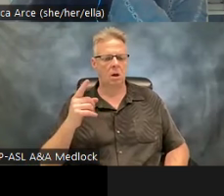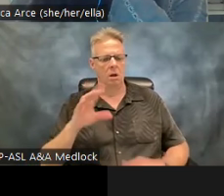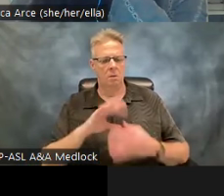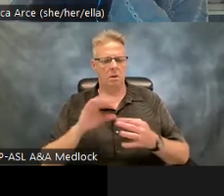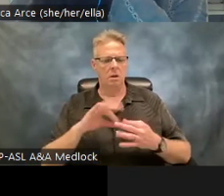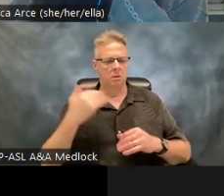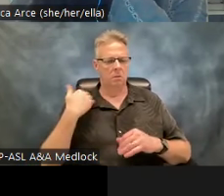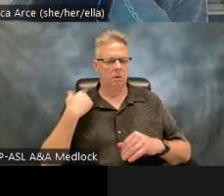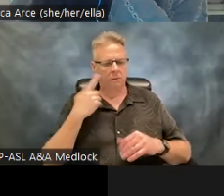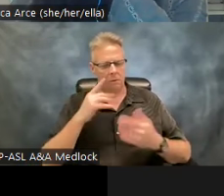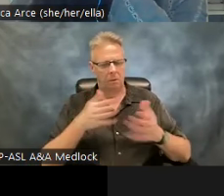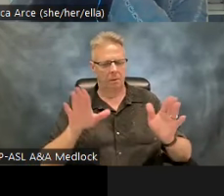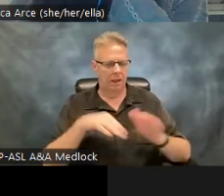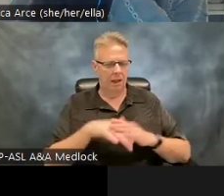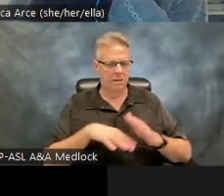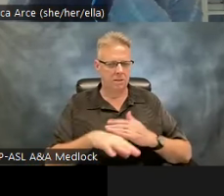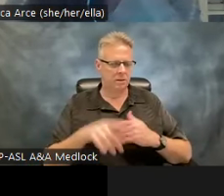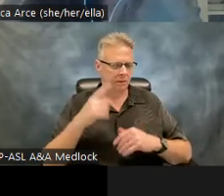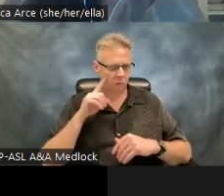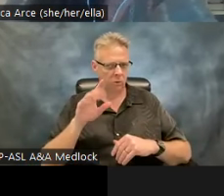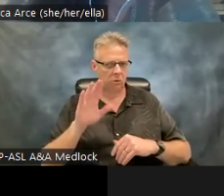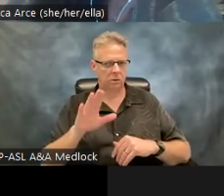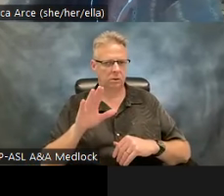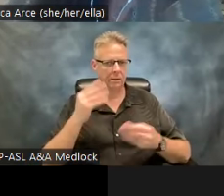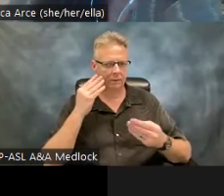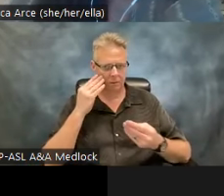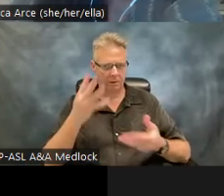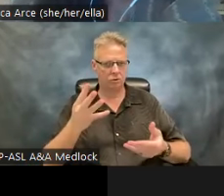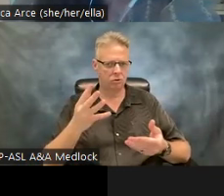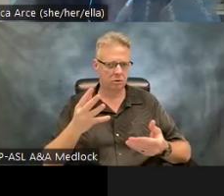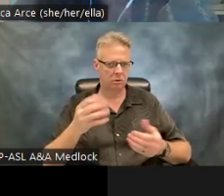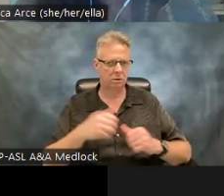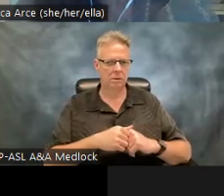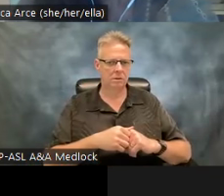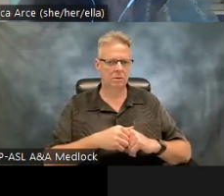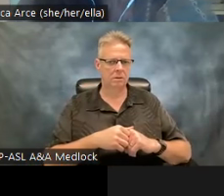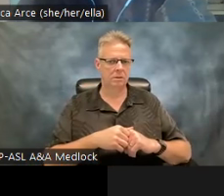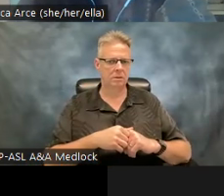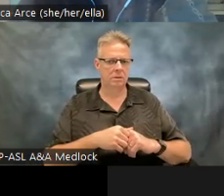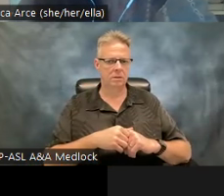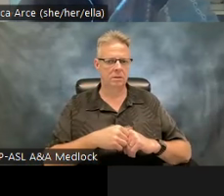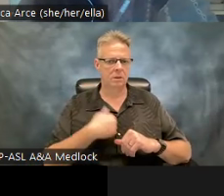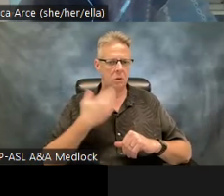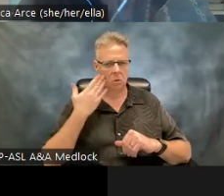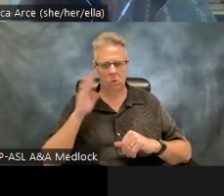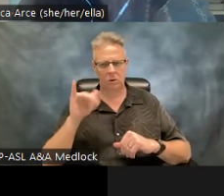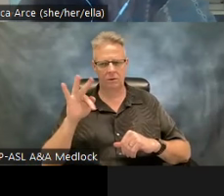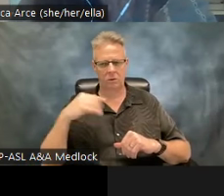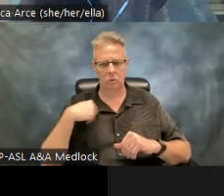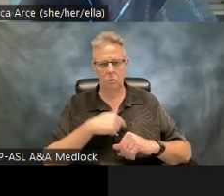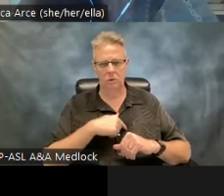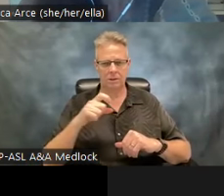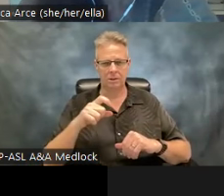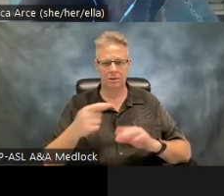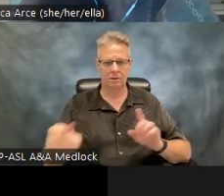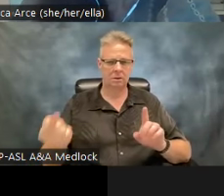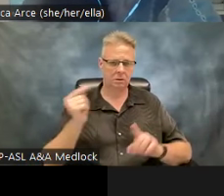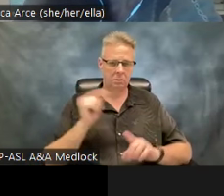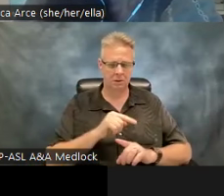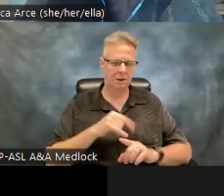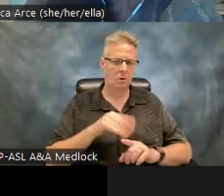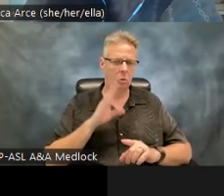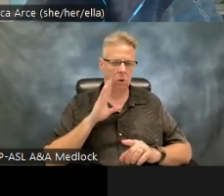public access to information, but I think that will be, I don't know if we need to go back to that at any point, because I think that